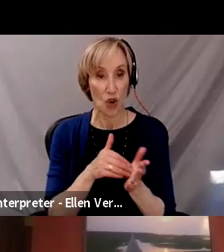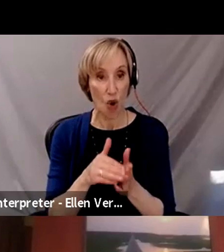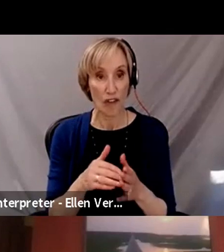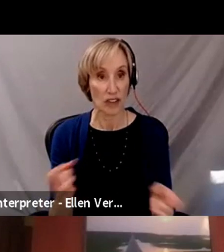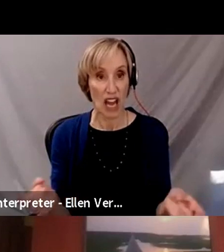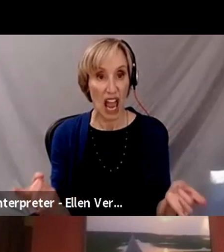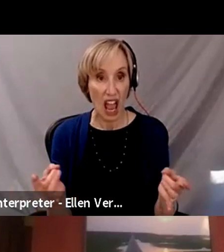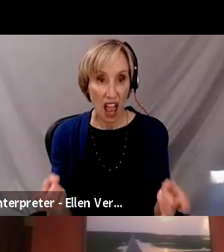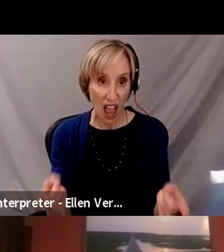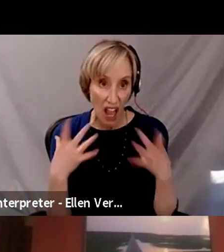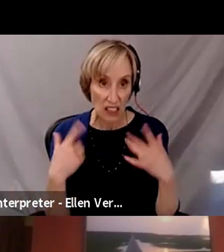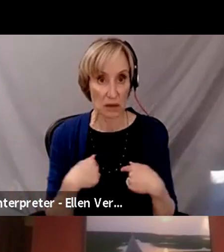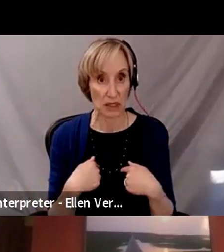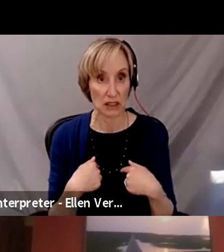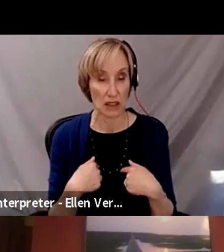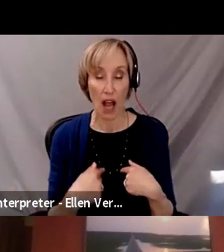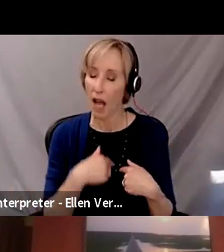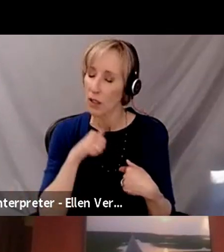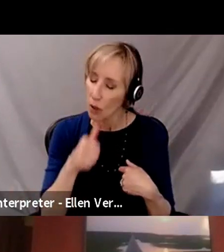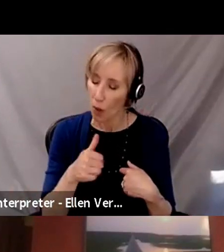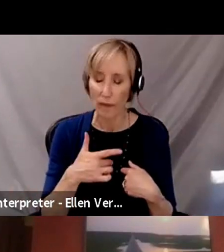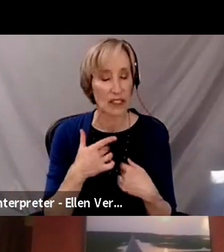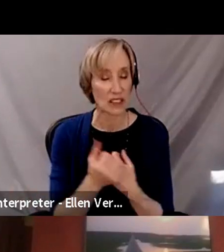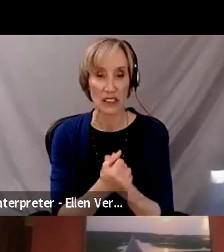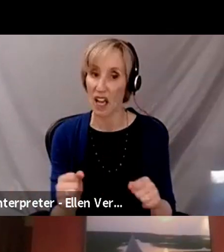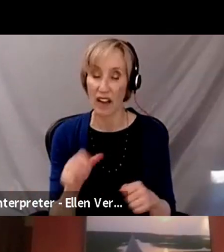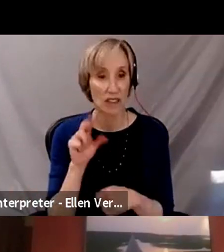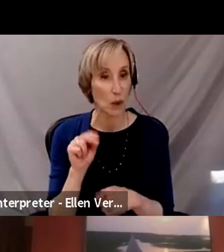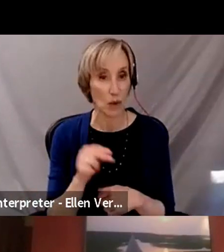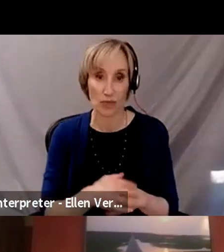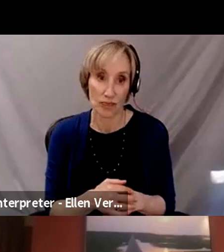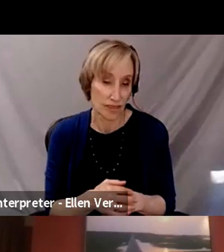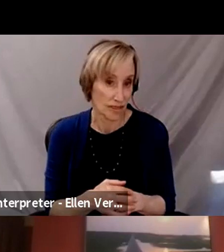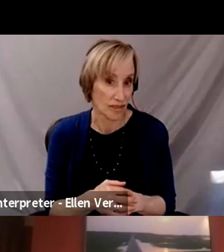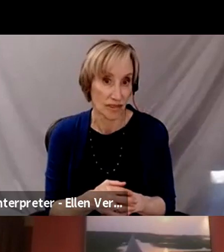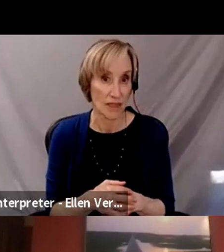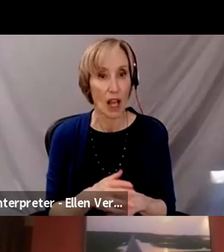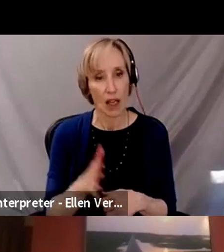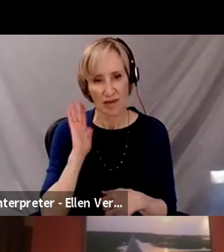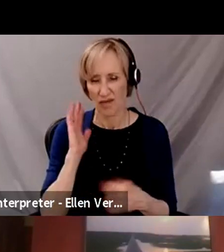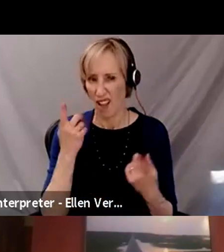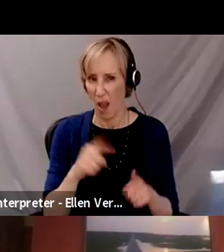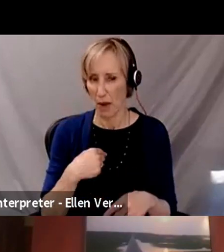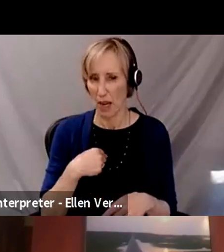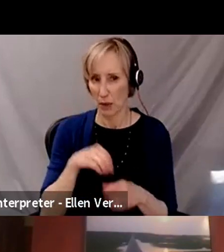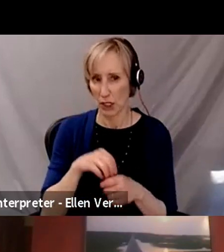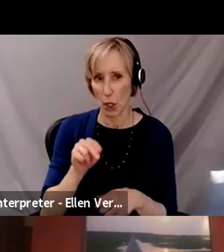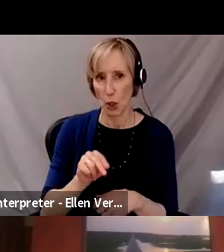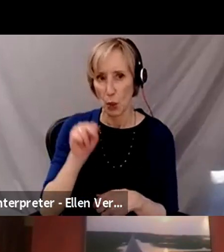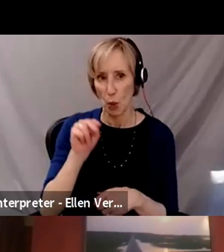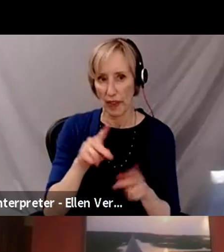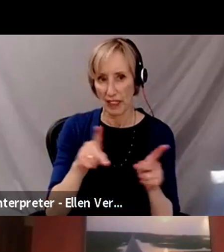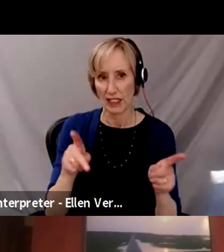and in which I do not feel safety. I, was in North Station not too long ago before the